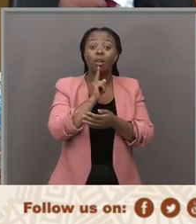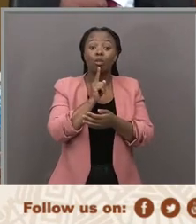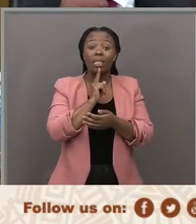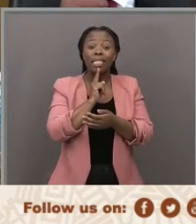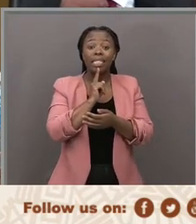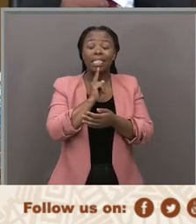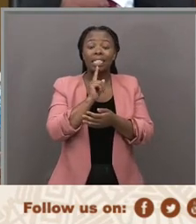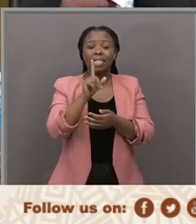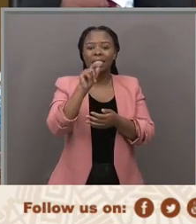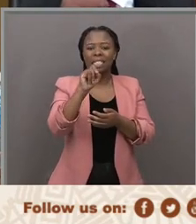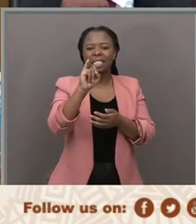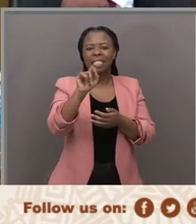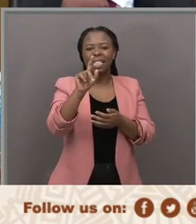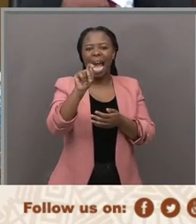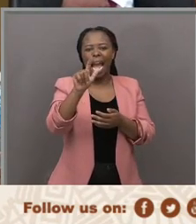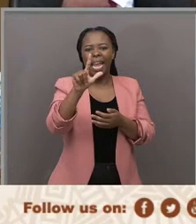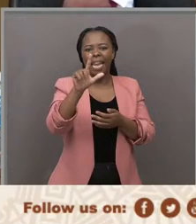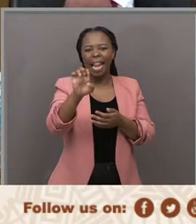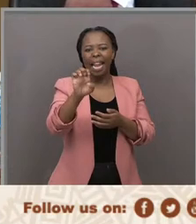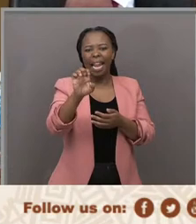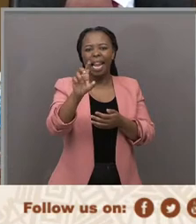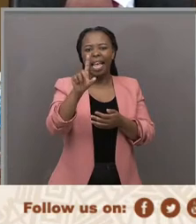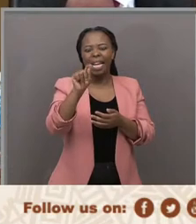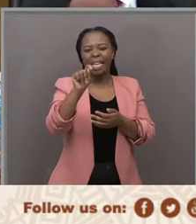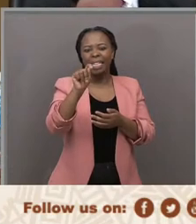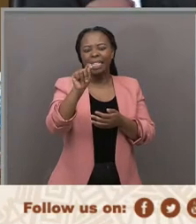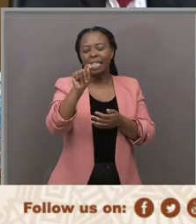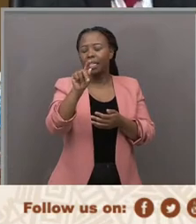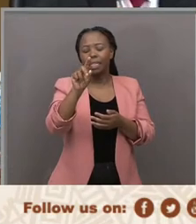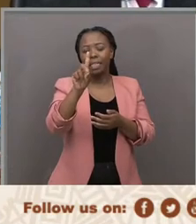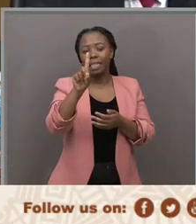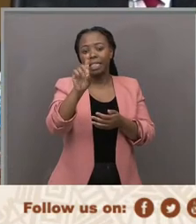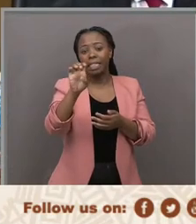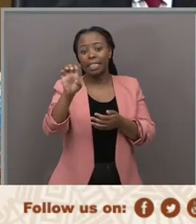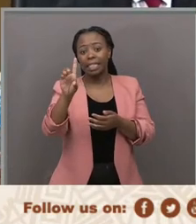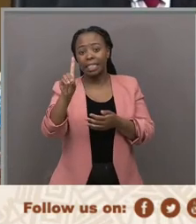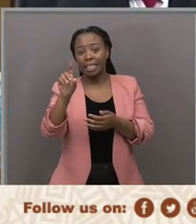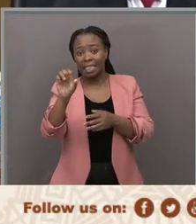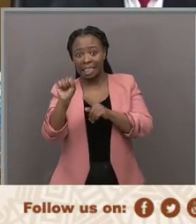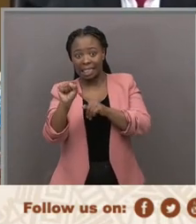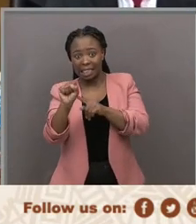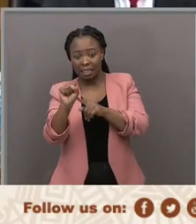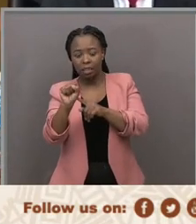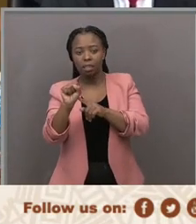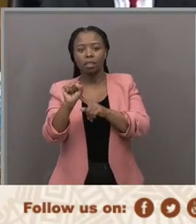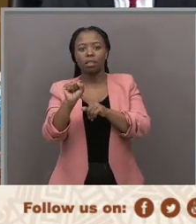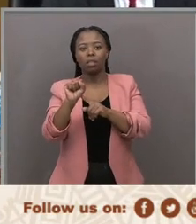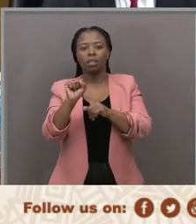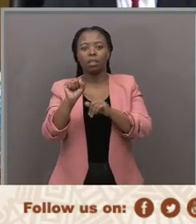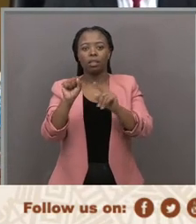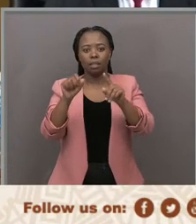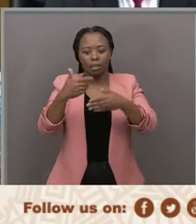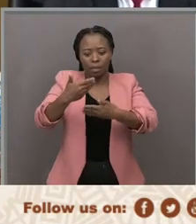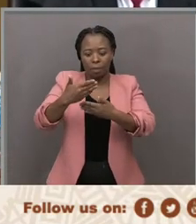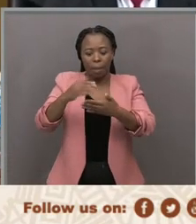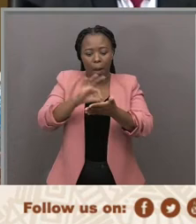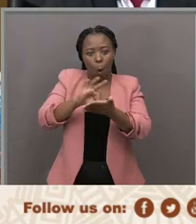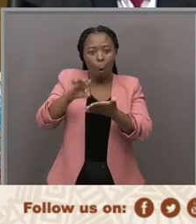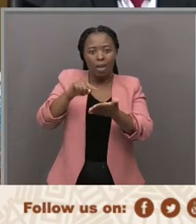title deeds and formalized 52 townships. We are on track with regard